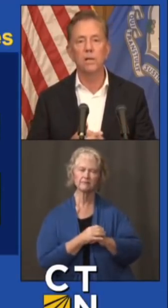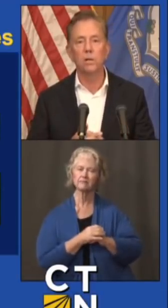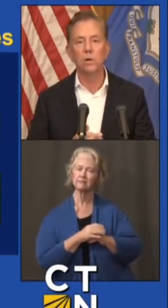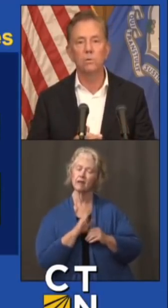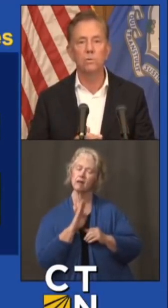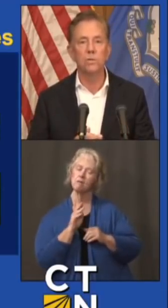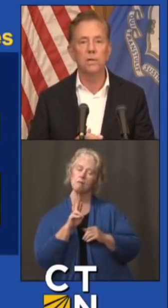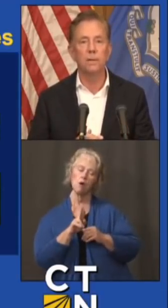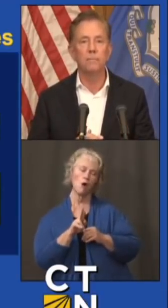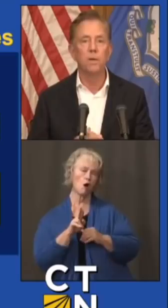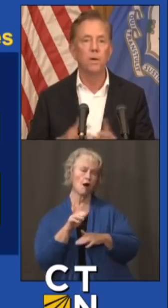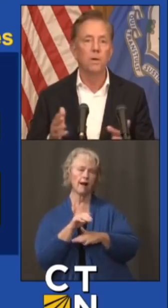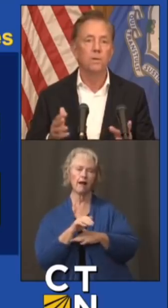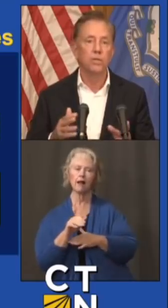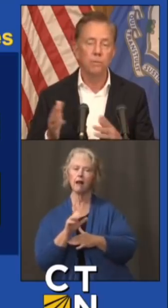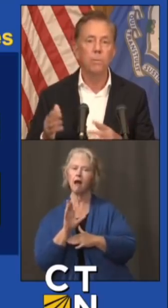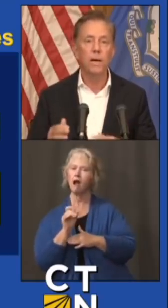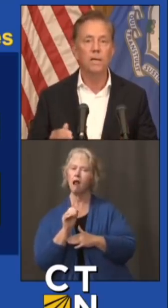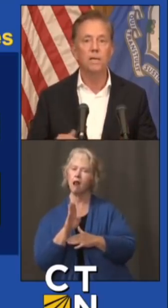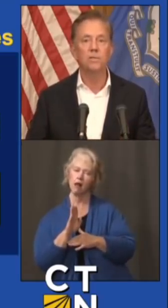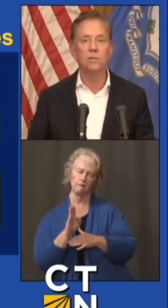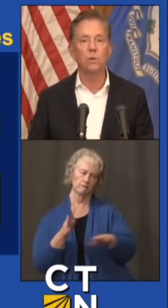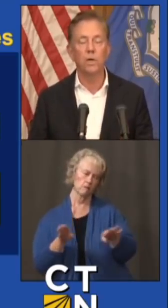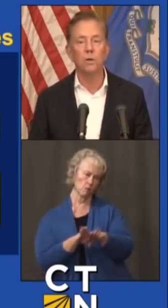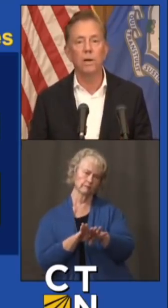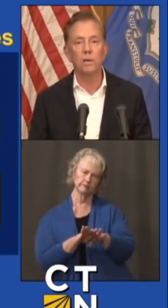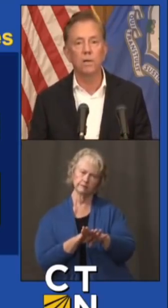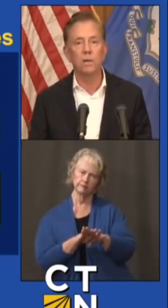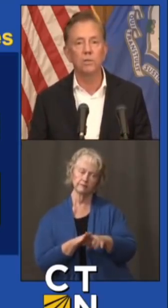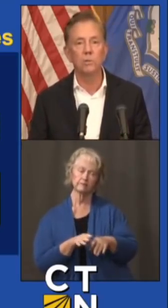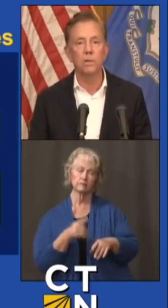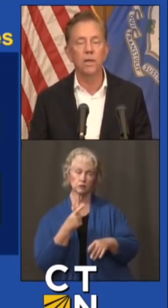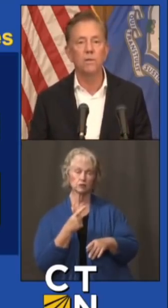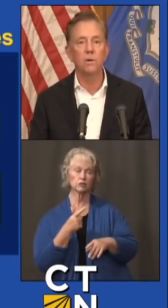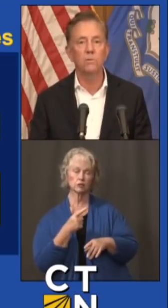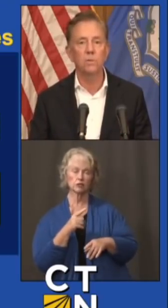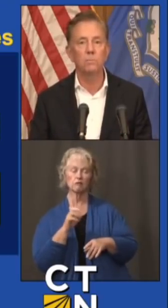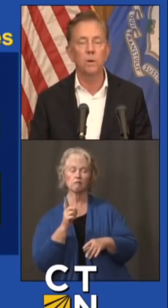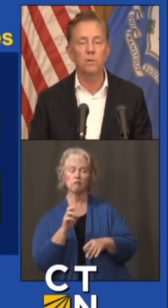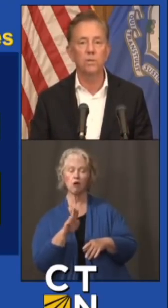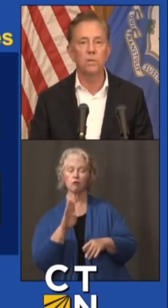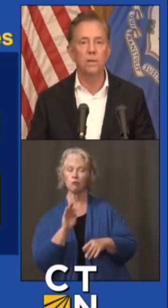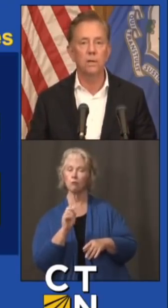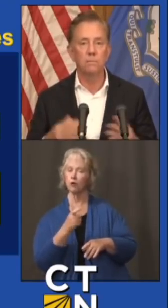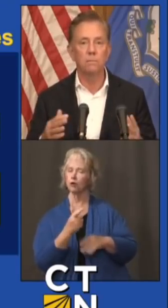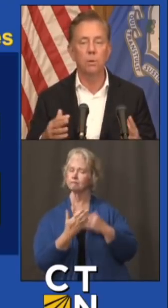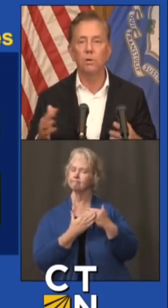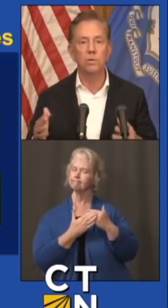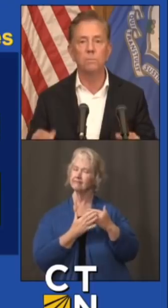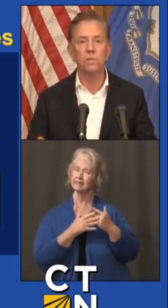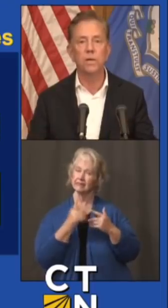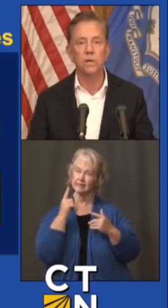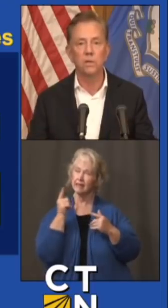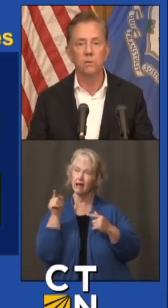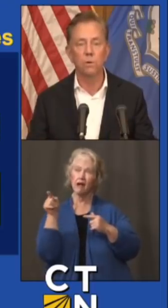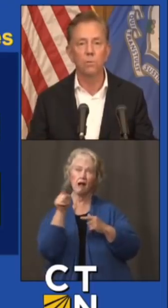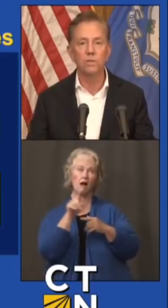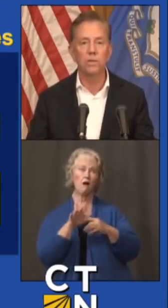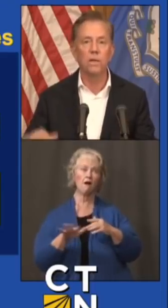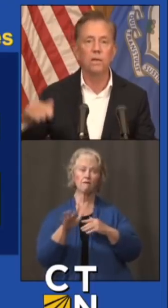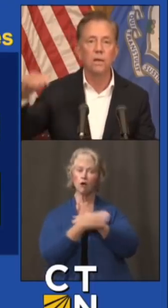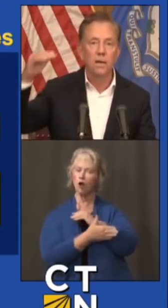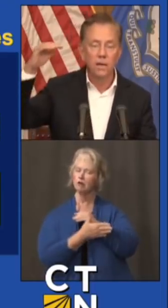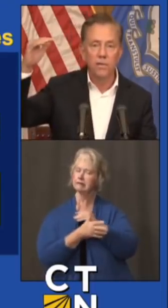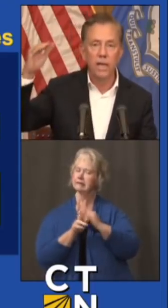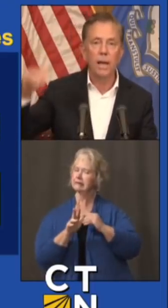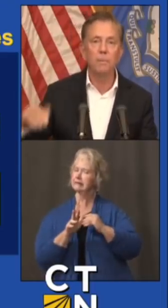staying closed. She reminded us, looking around the country, that even those bars in particular were